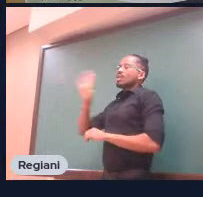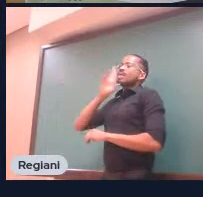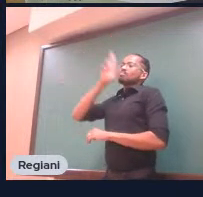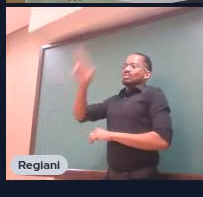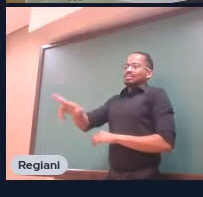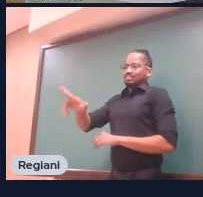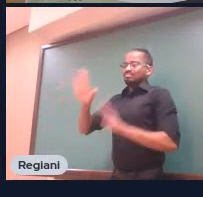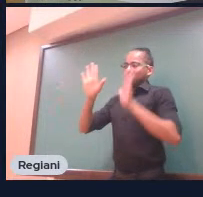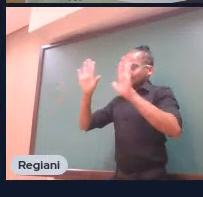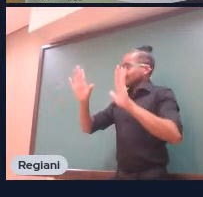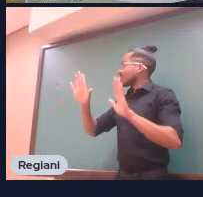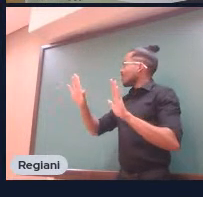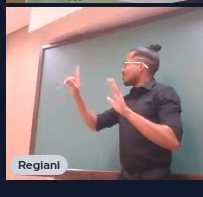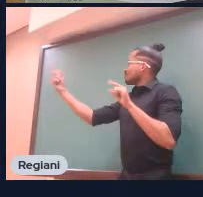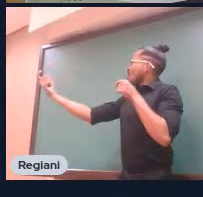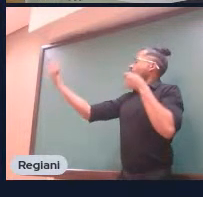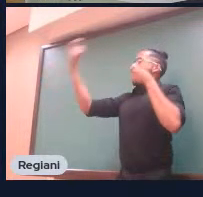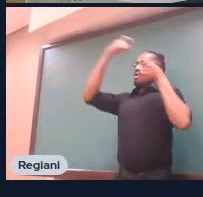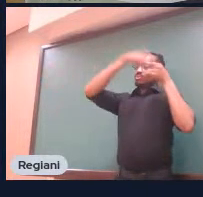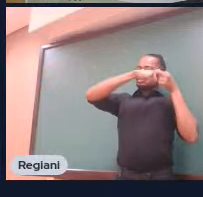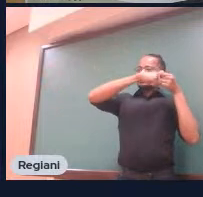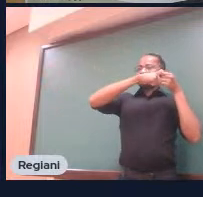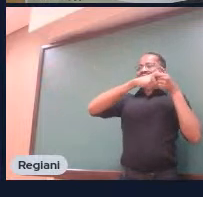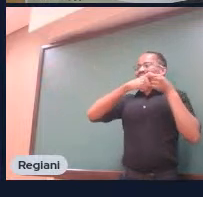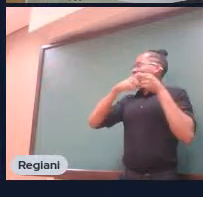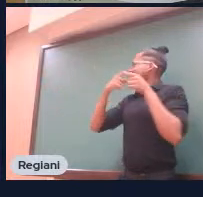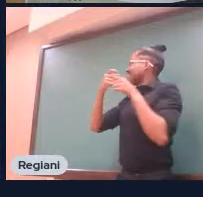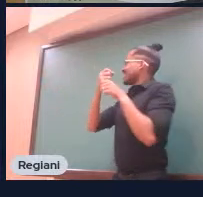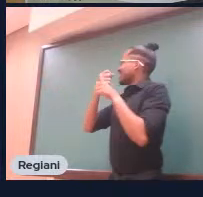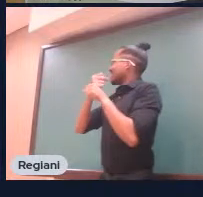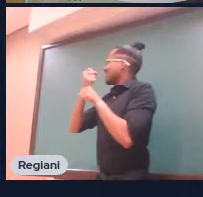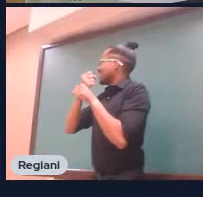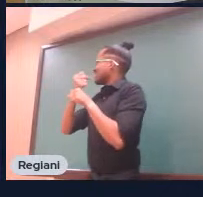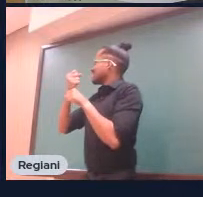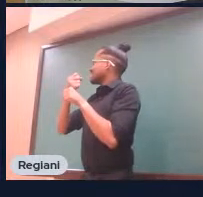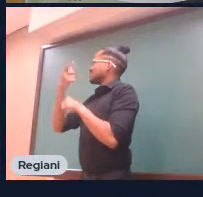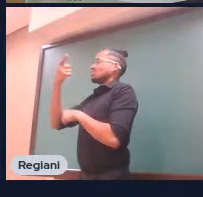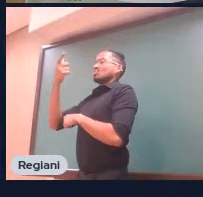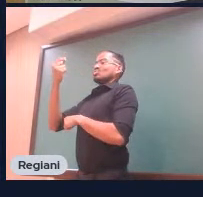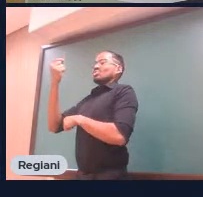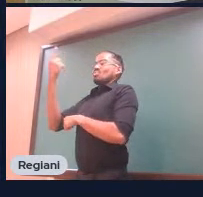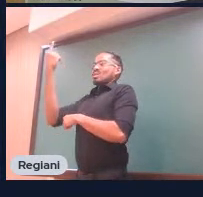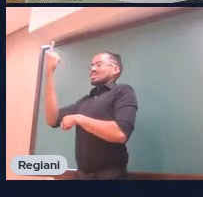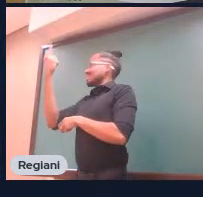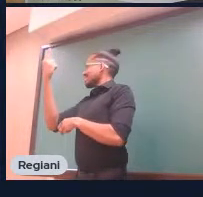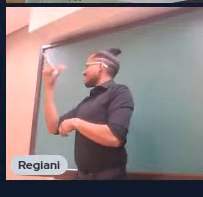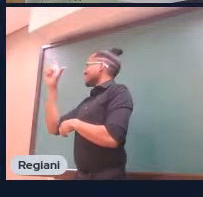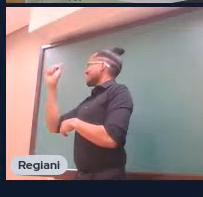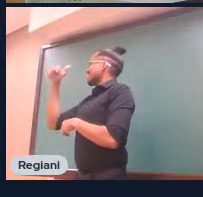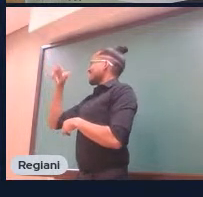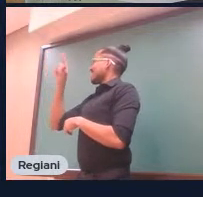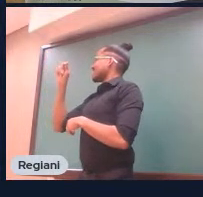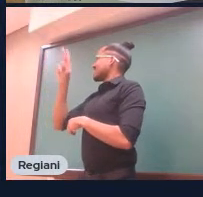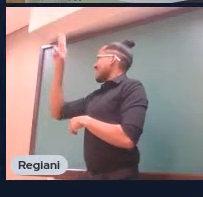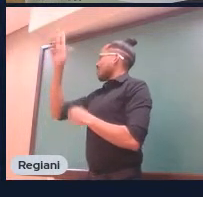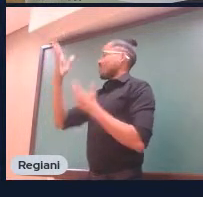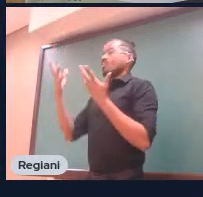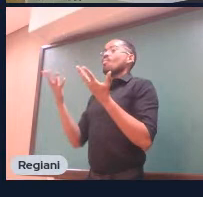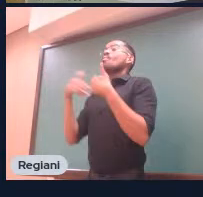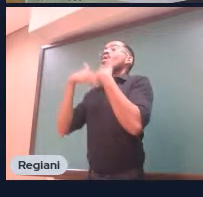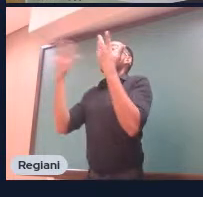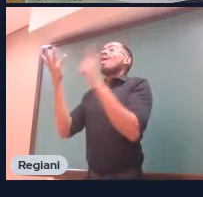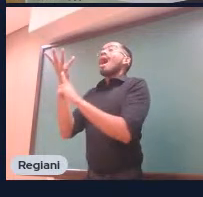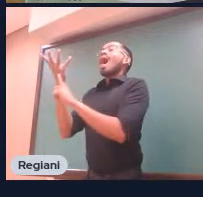We go back to this book from the 80s, republished in 2009, Sidney Landau, The Art and Craft of Our